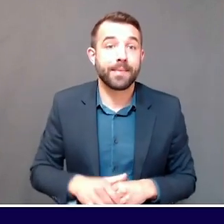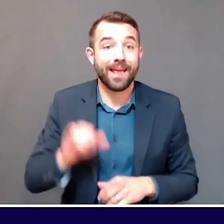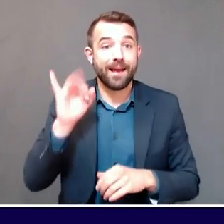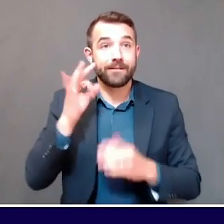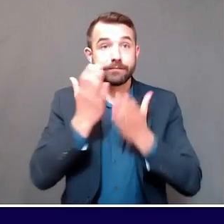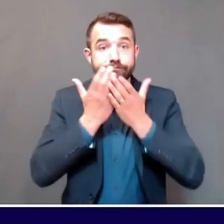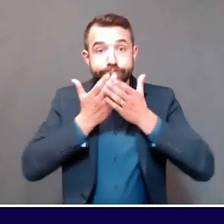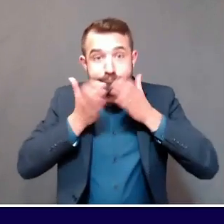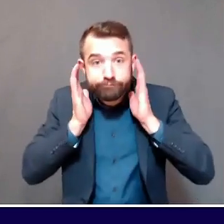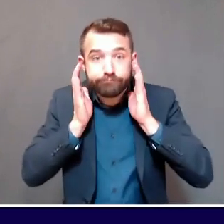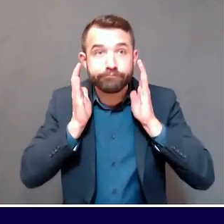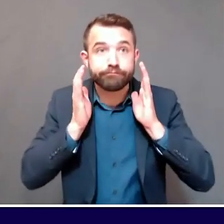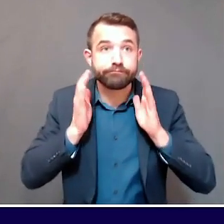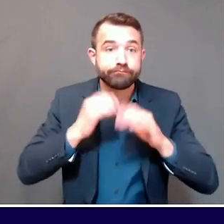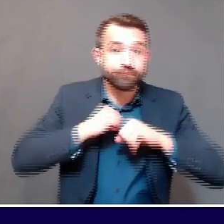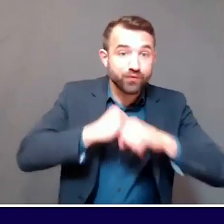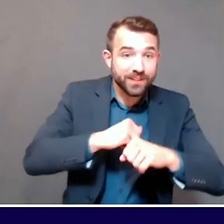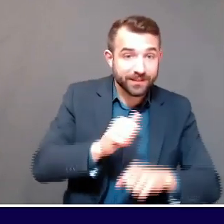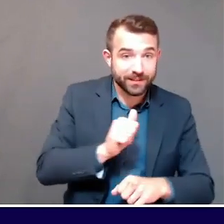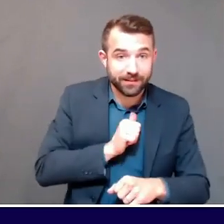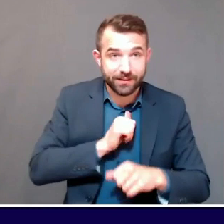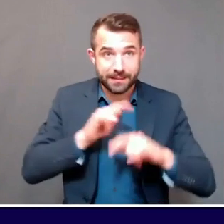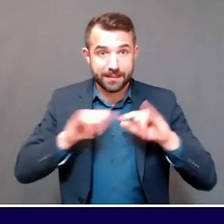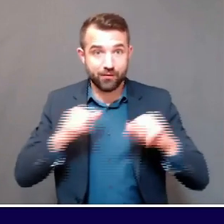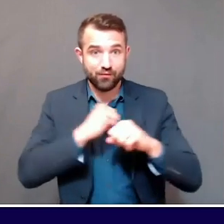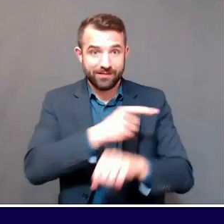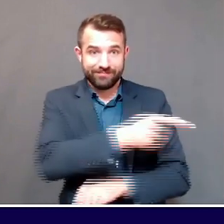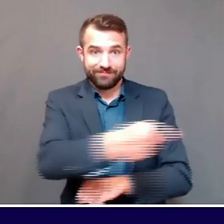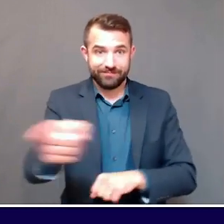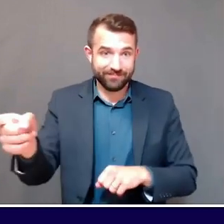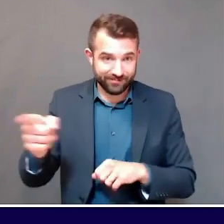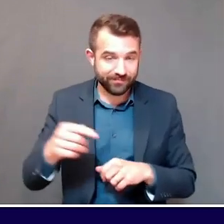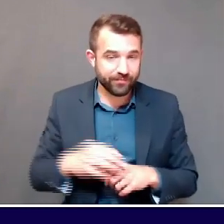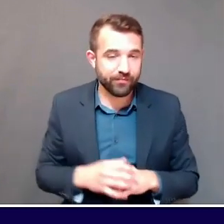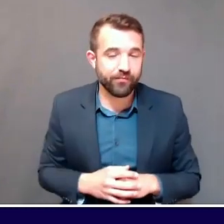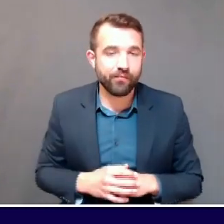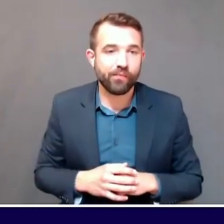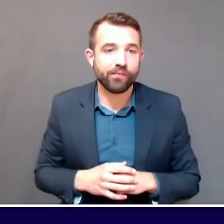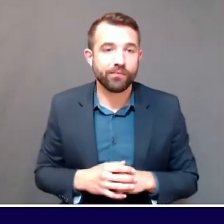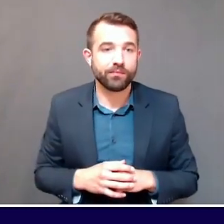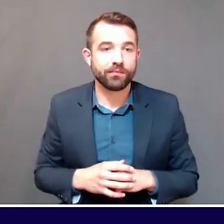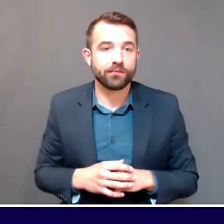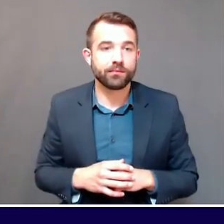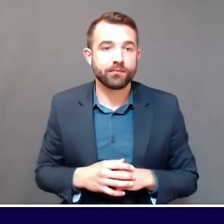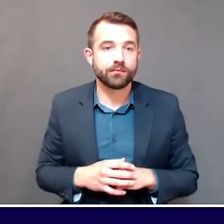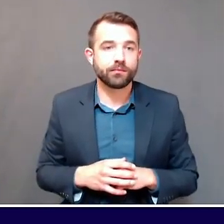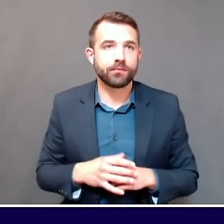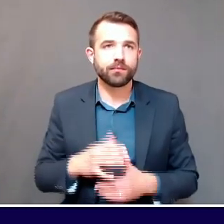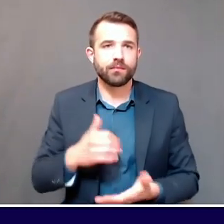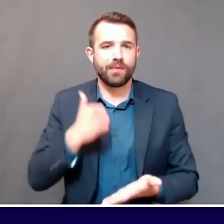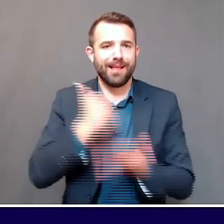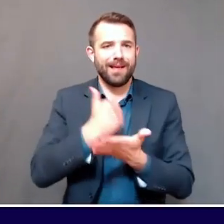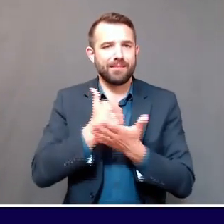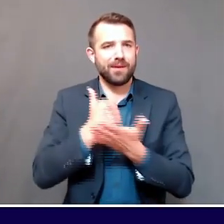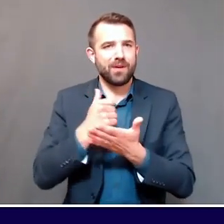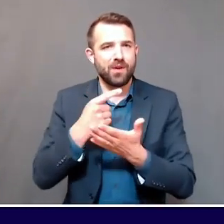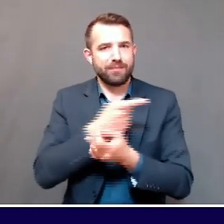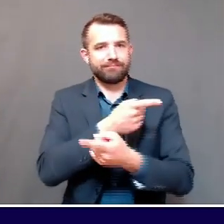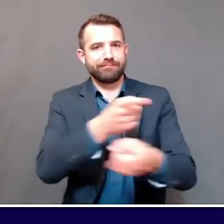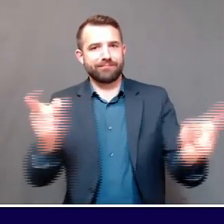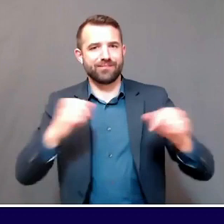both at the same time. You're keeping others around you safe. Indirectly, you're helping keep yourself safe. And